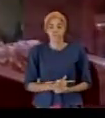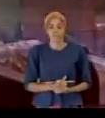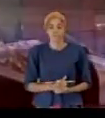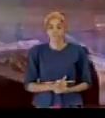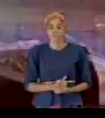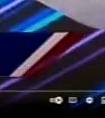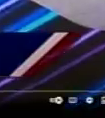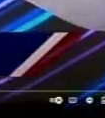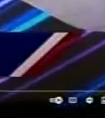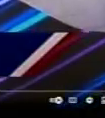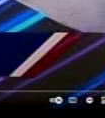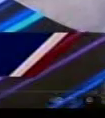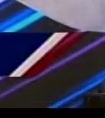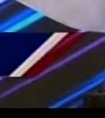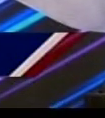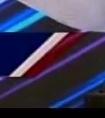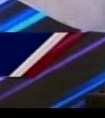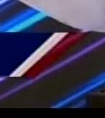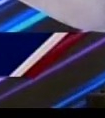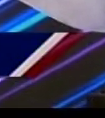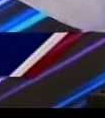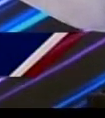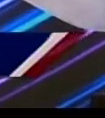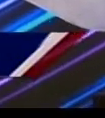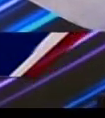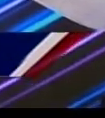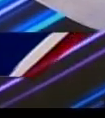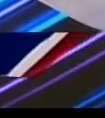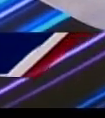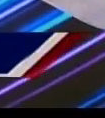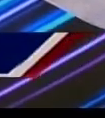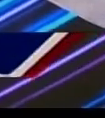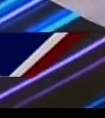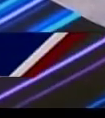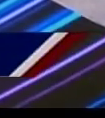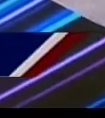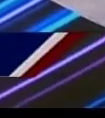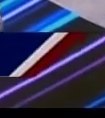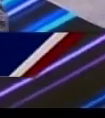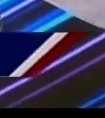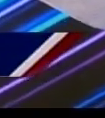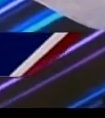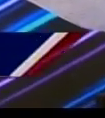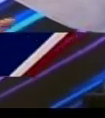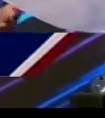and every who have been sorrowful, if anybody ought to have been sad, if